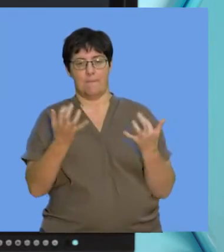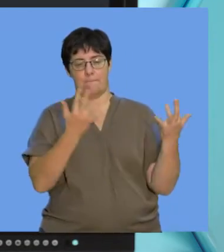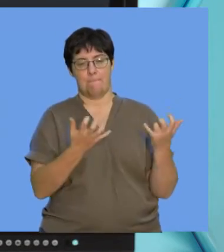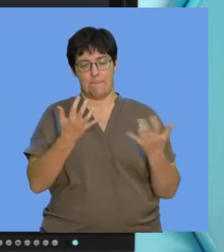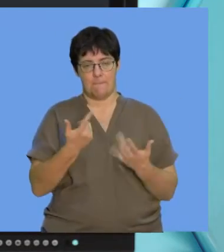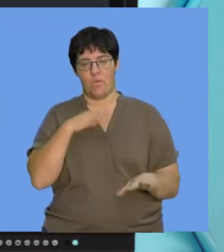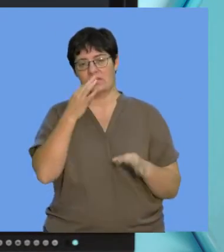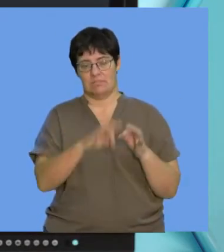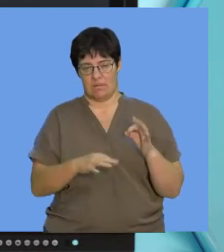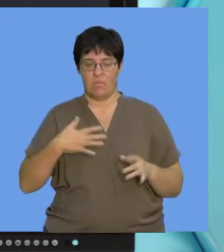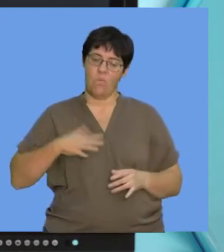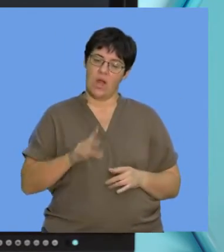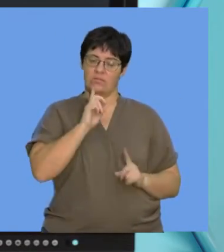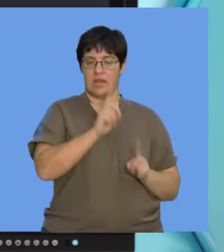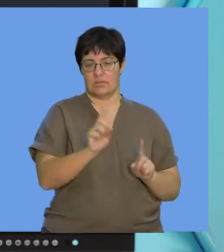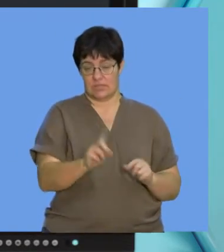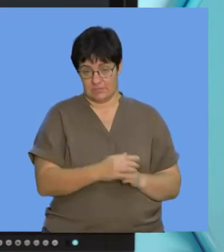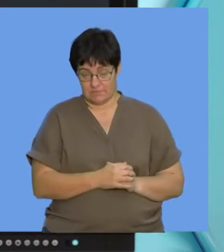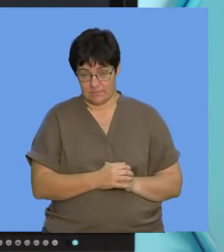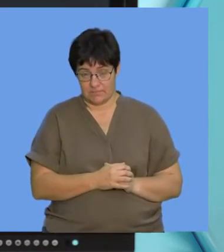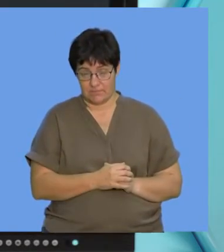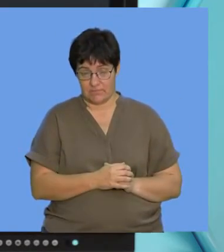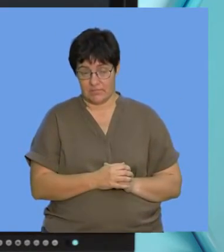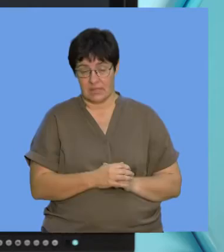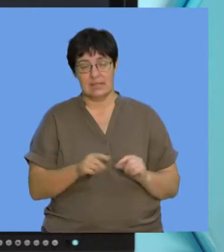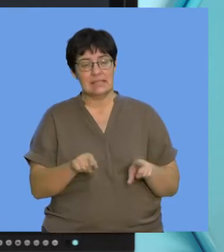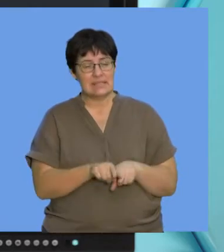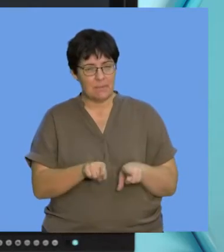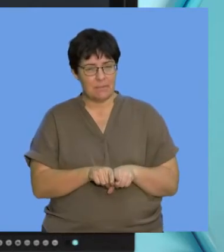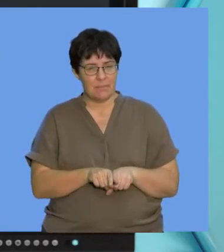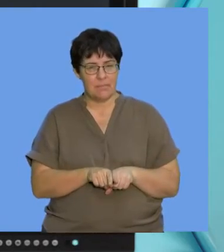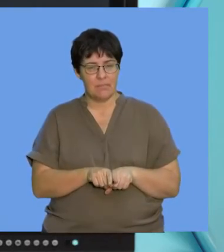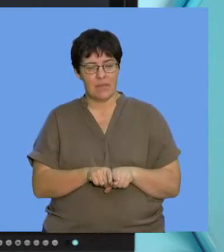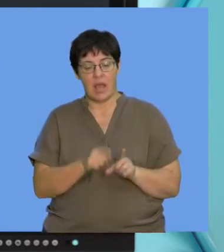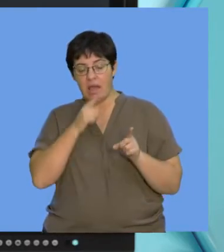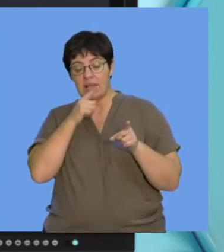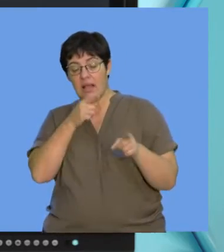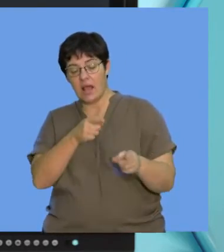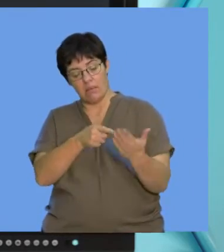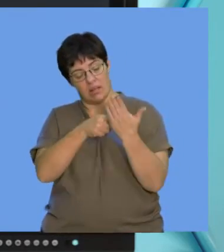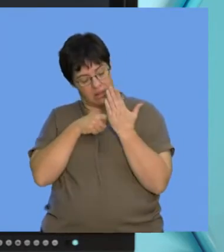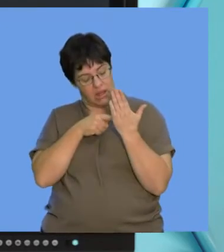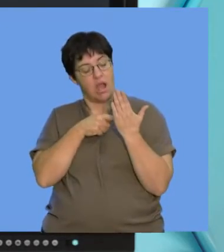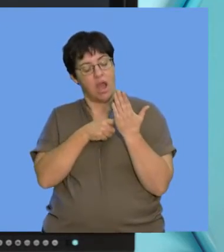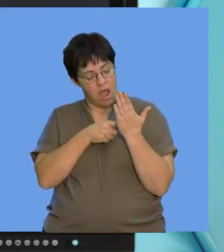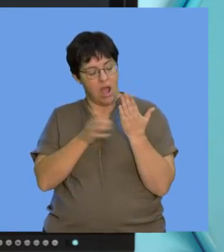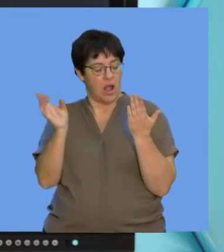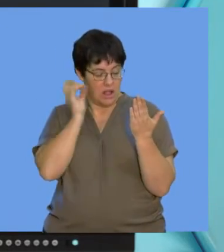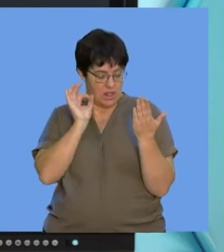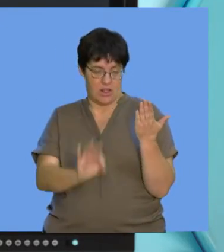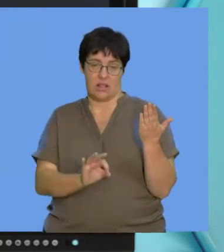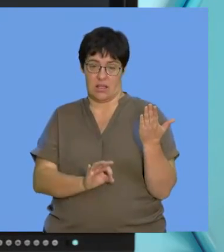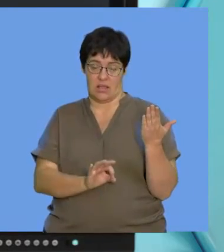there, you will then be able to then look at what is it that they want you to do. Also, listen to the